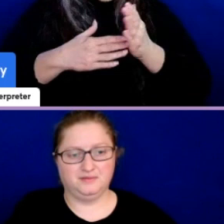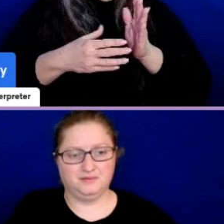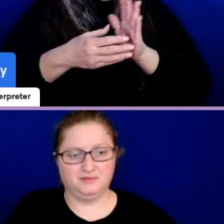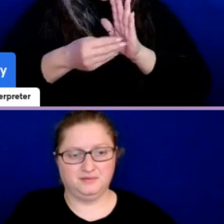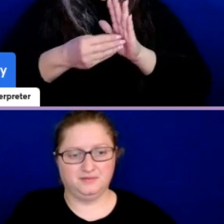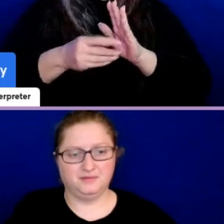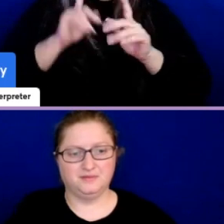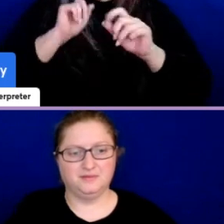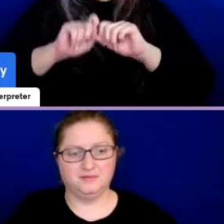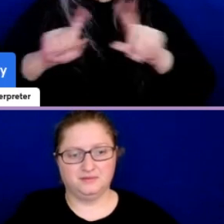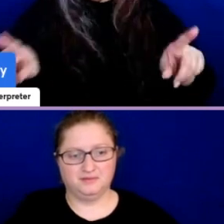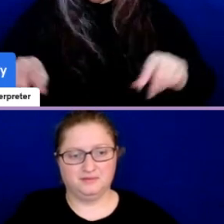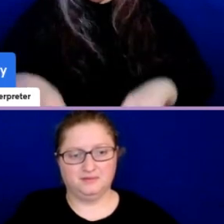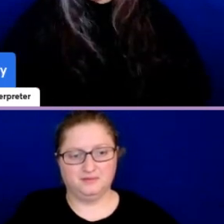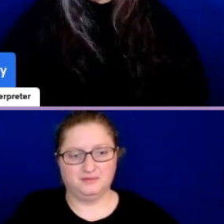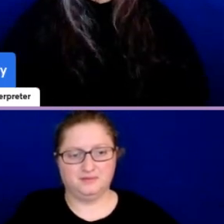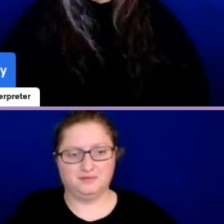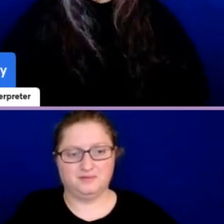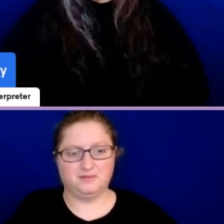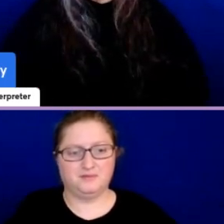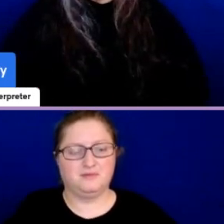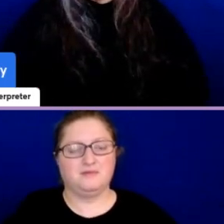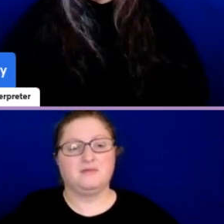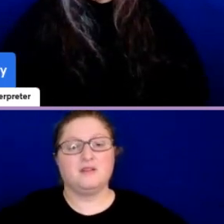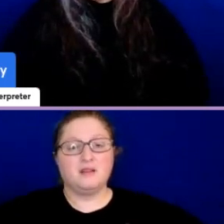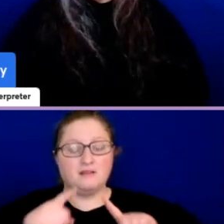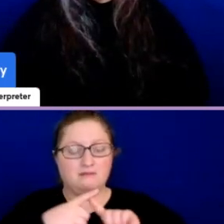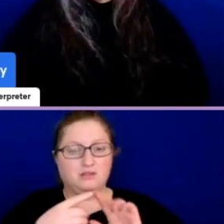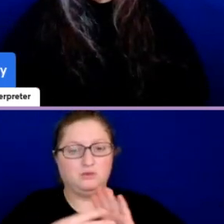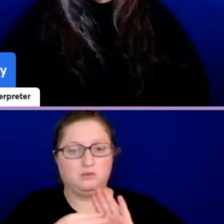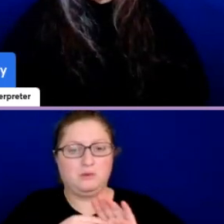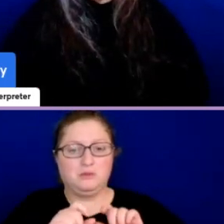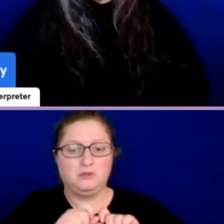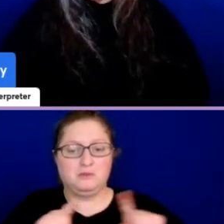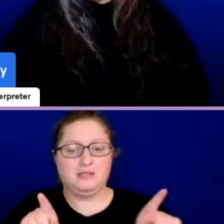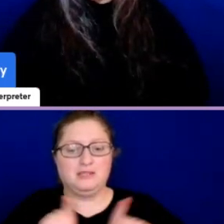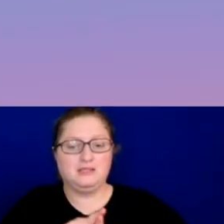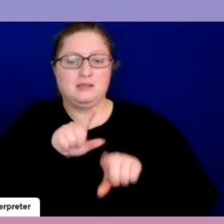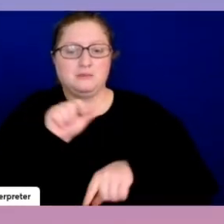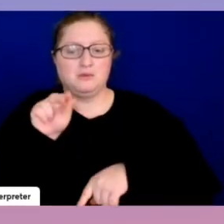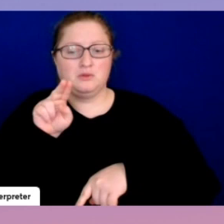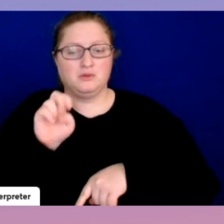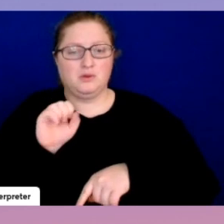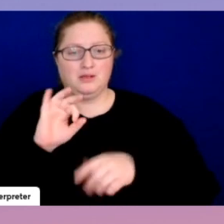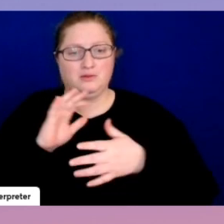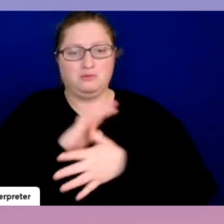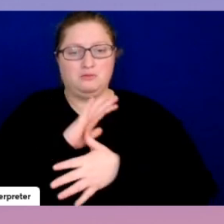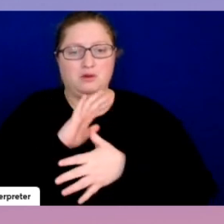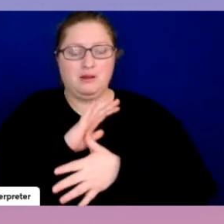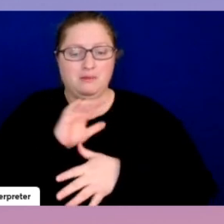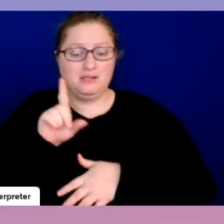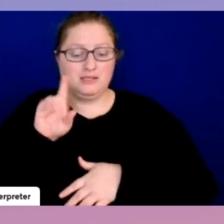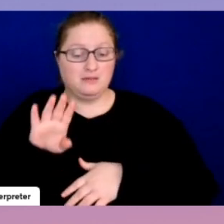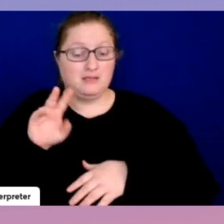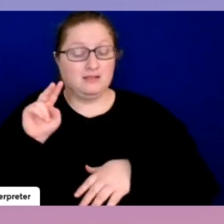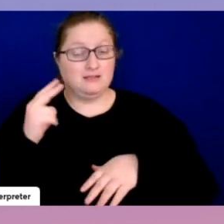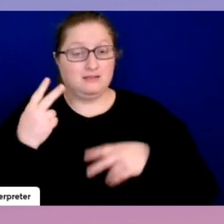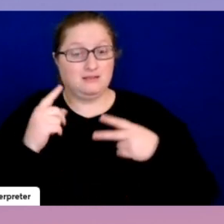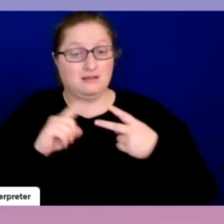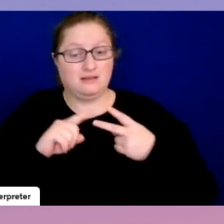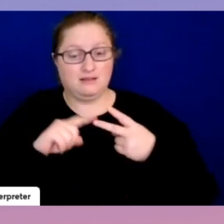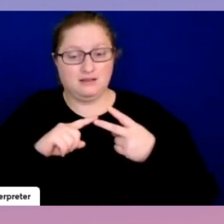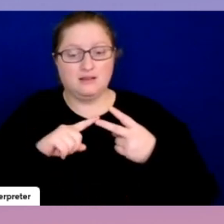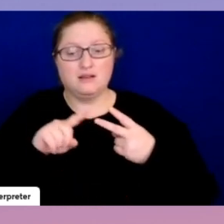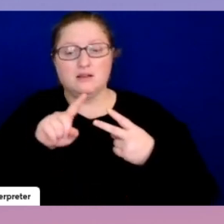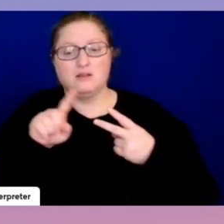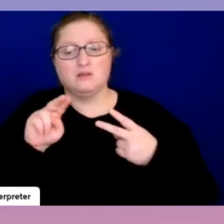first read replica is deployed within the same zone as the primary database. The second read replica is a zonal read replica in